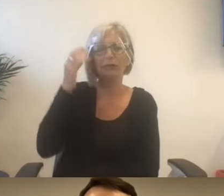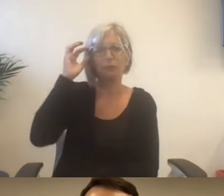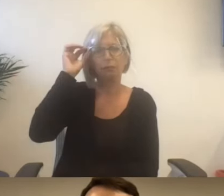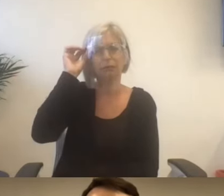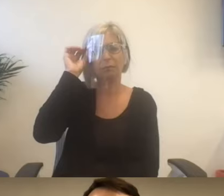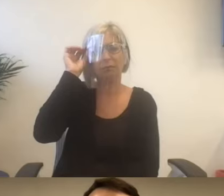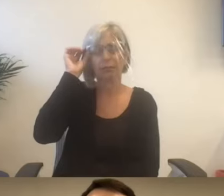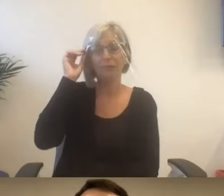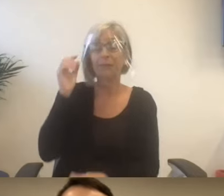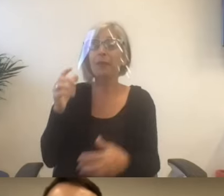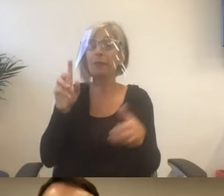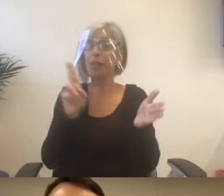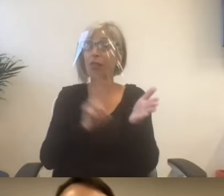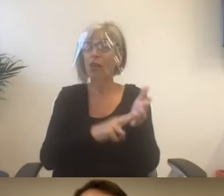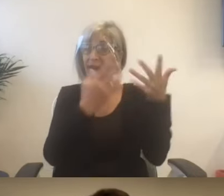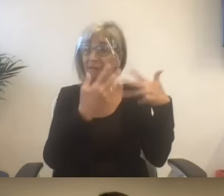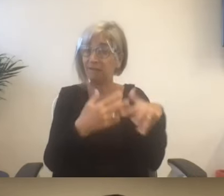So upon logging in,